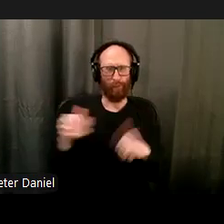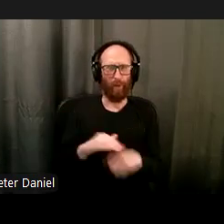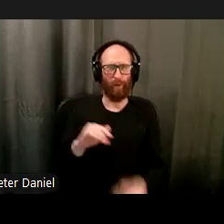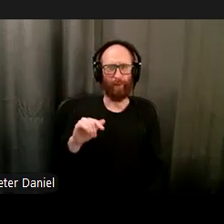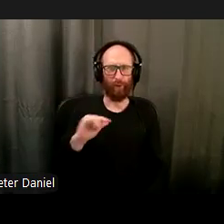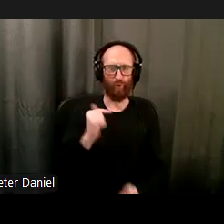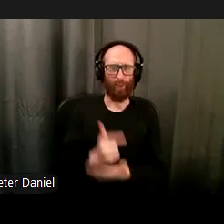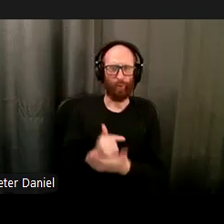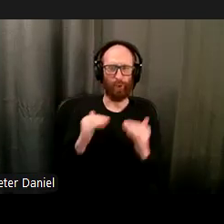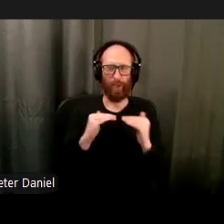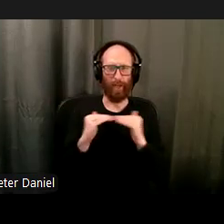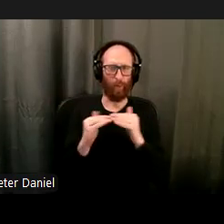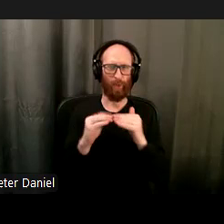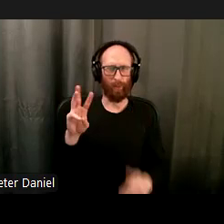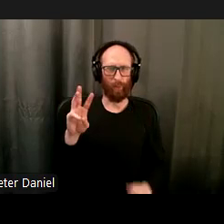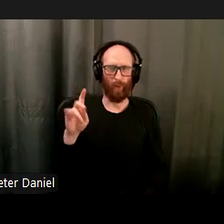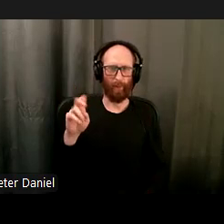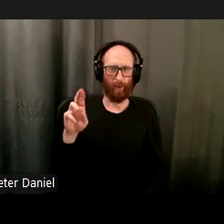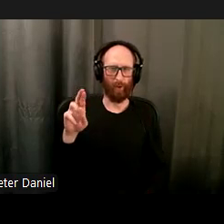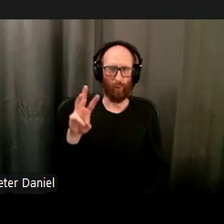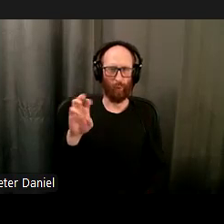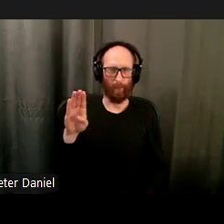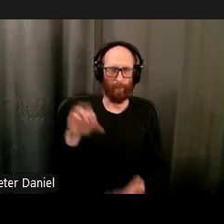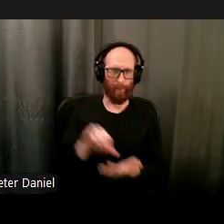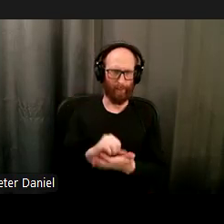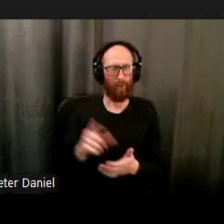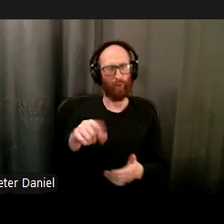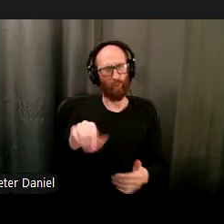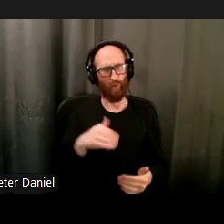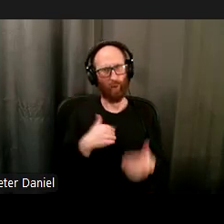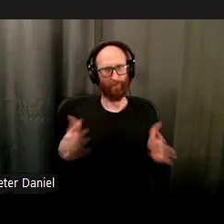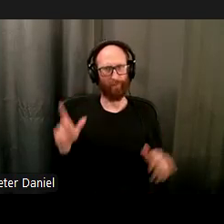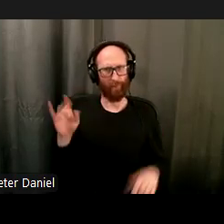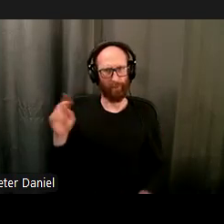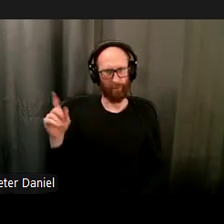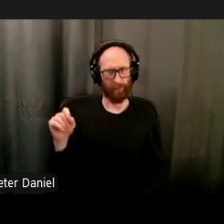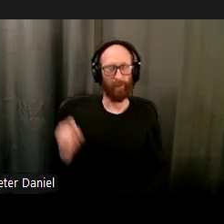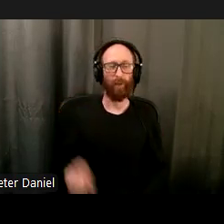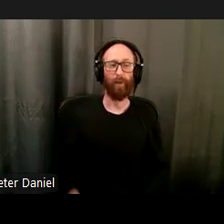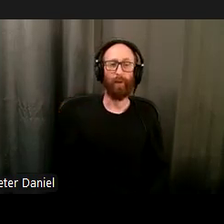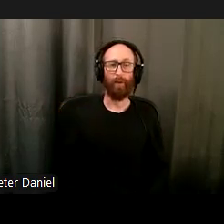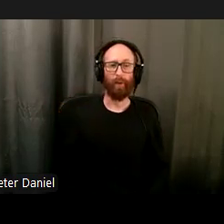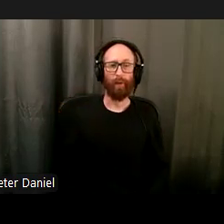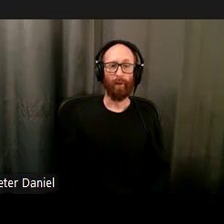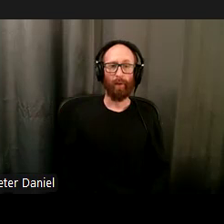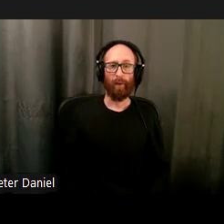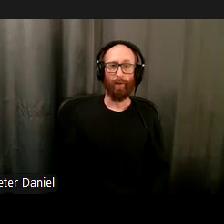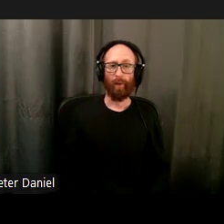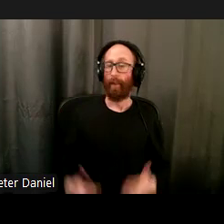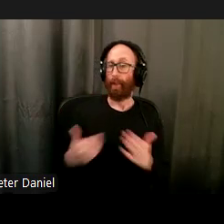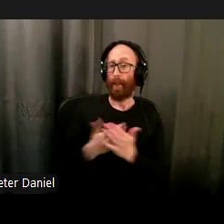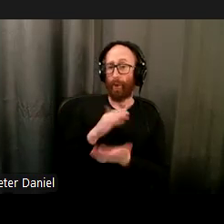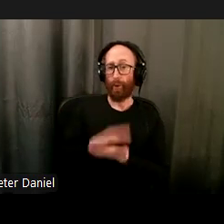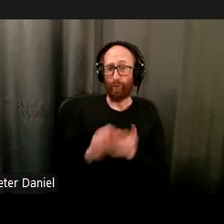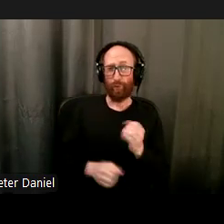webinar webpage, and you have links to all of these. We will be kicking off the start of the new school